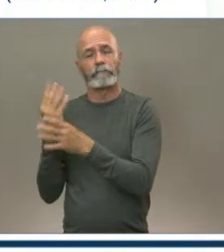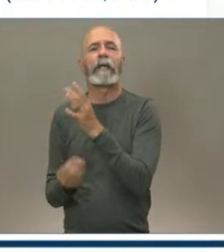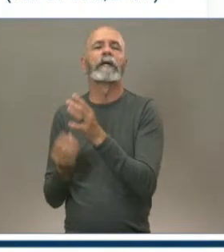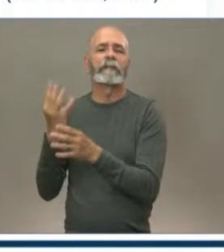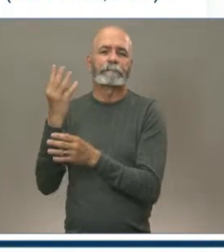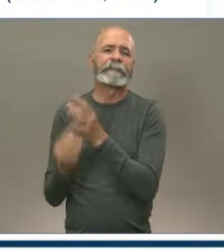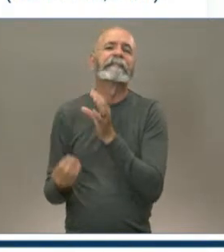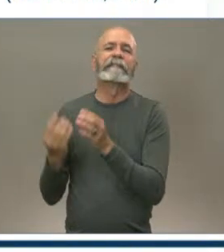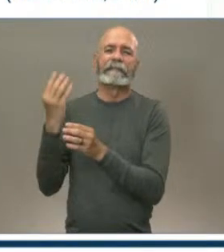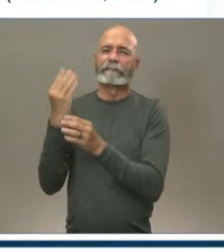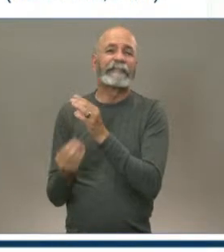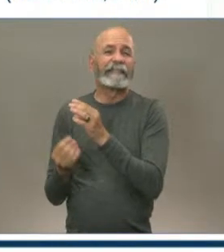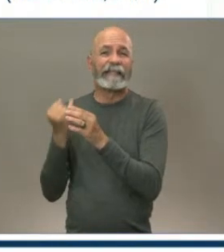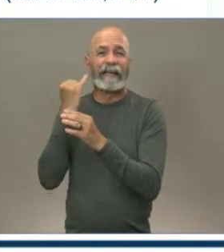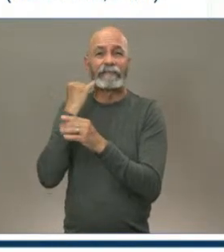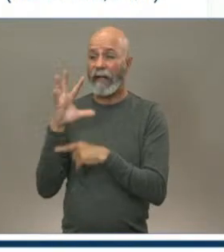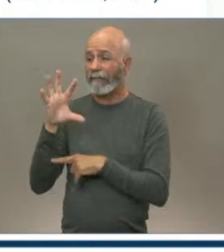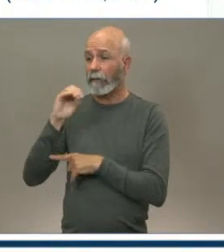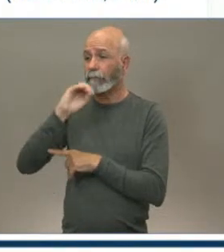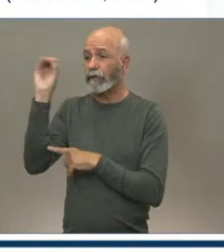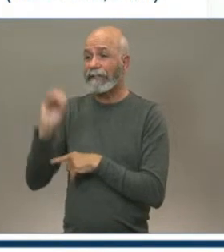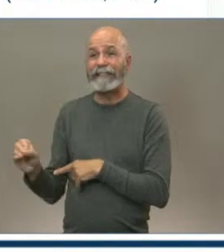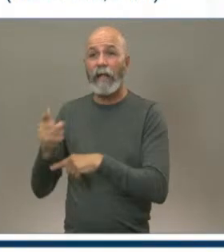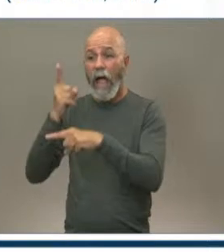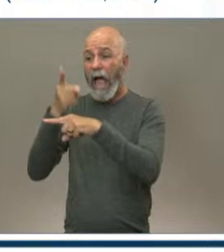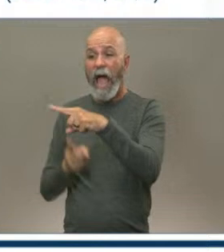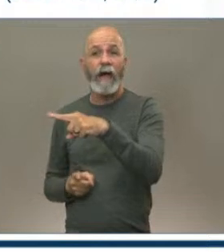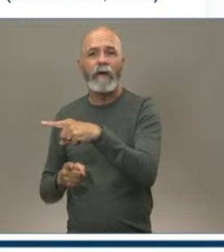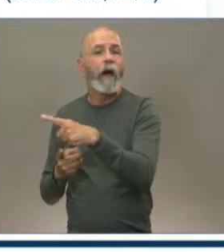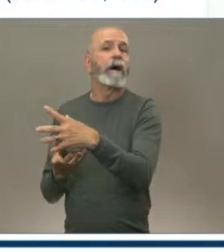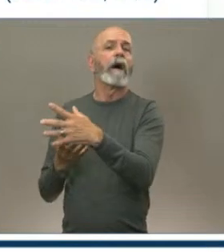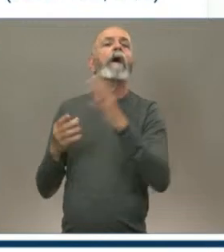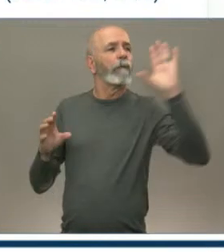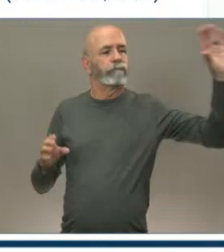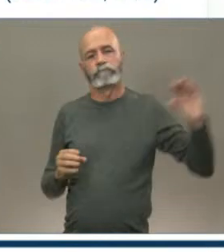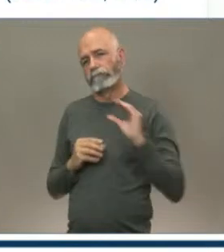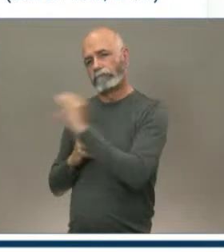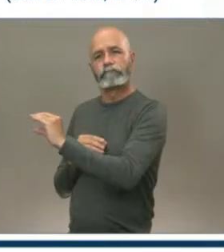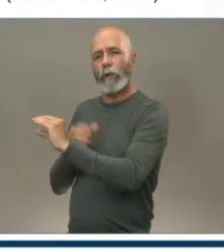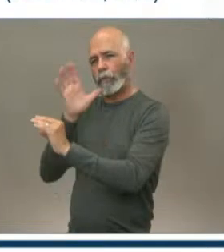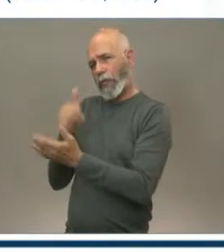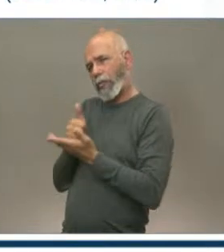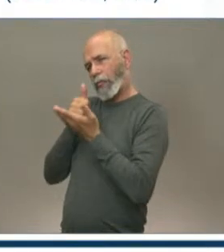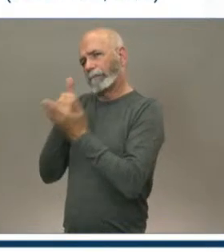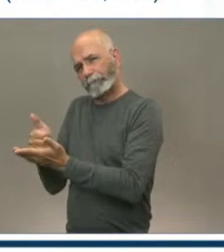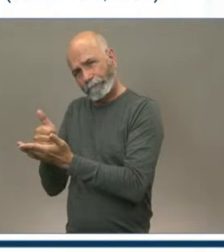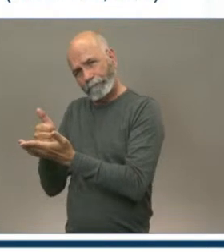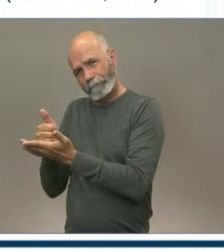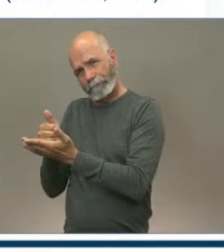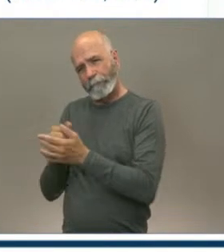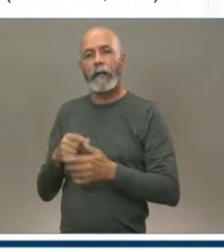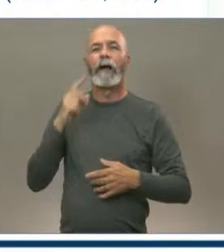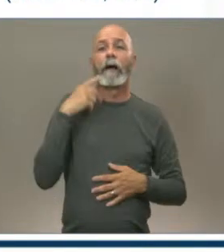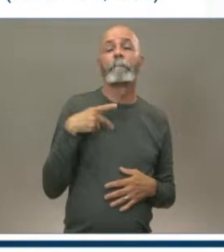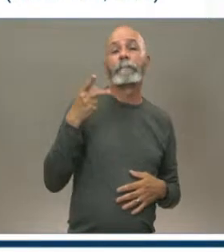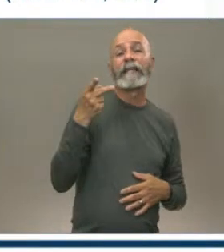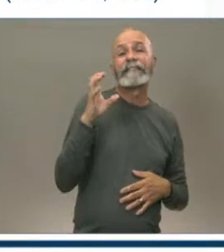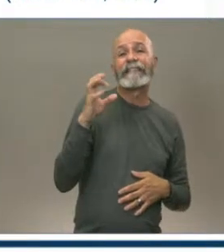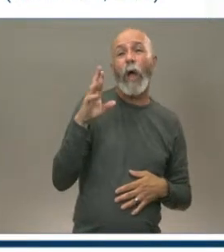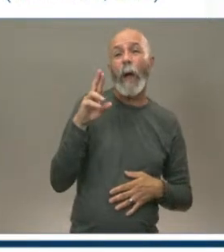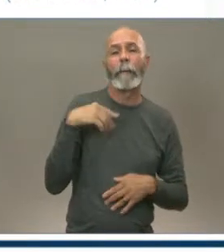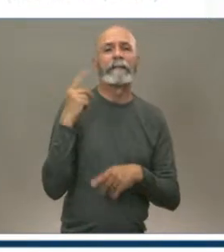to COVID will be eligible. This includes Nova Scotians that are waiting for their PCR test results, if they're getting